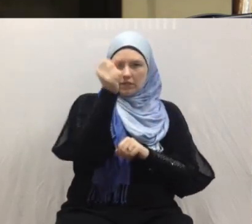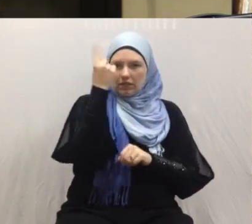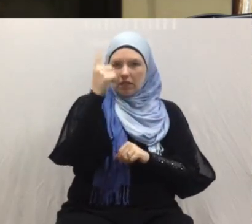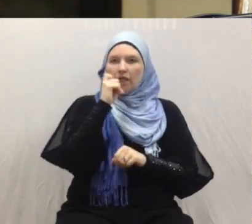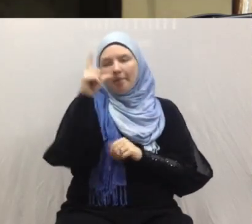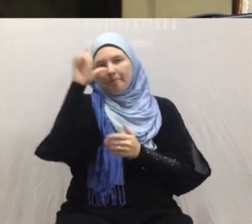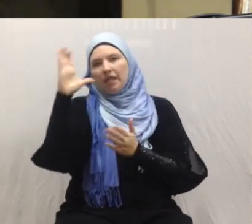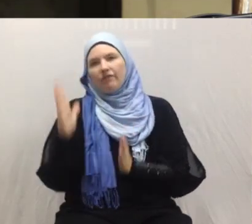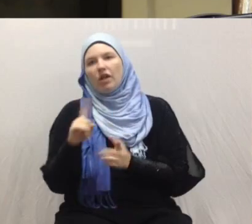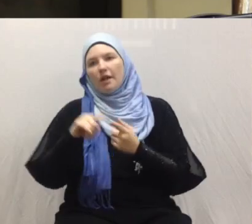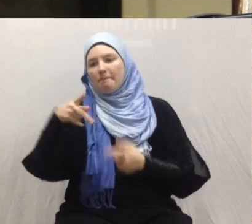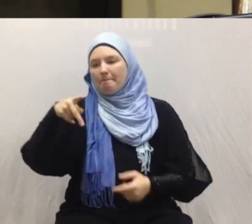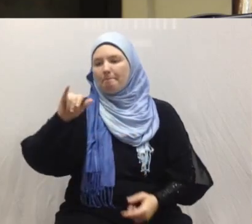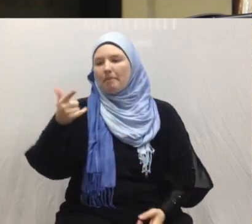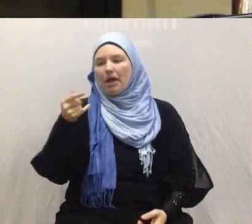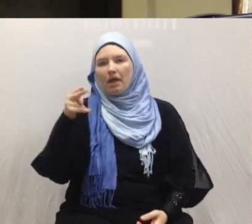and the pagans.